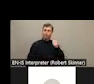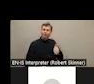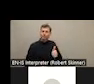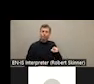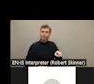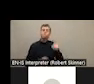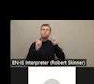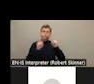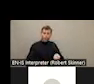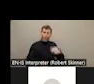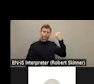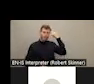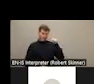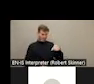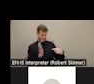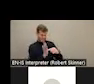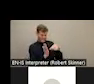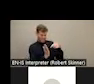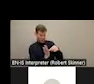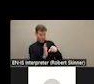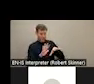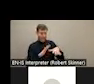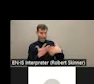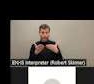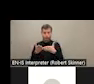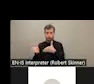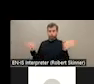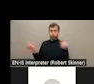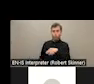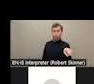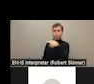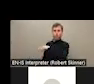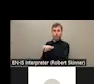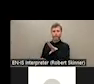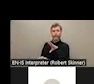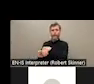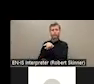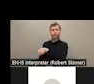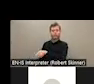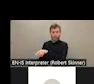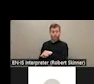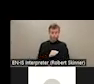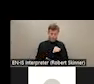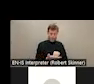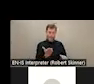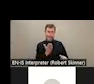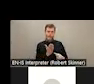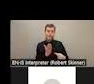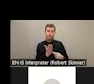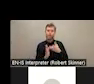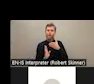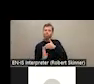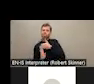promote international cooperation to leave no one behind. We can and we must move